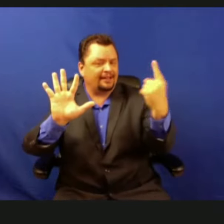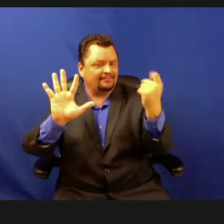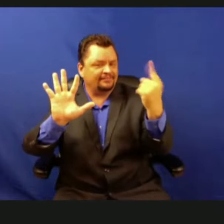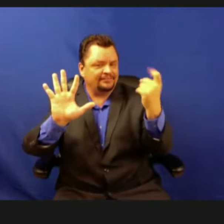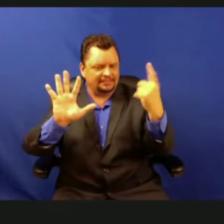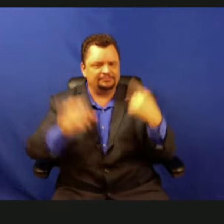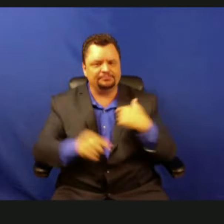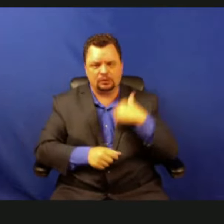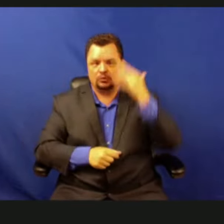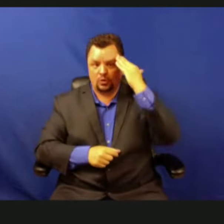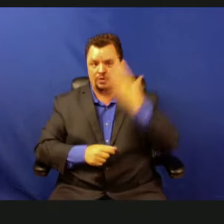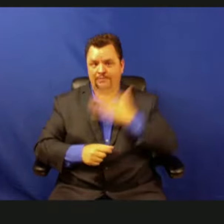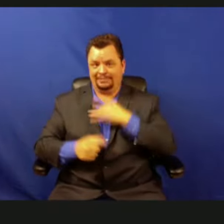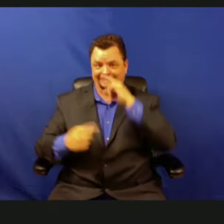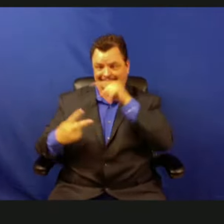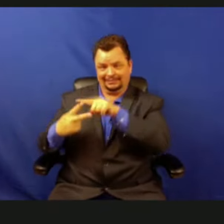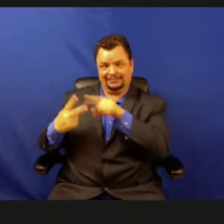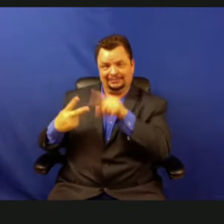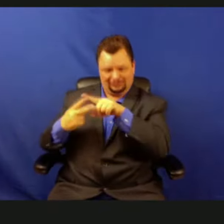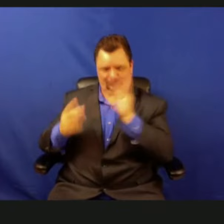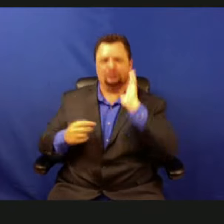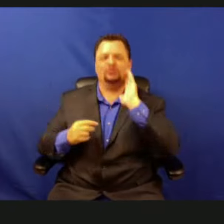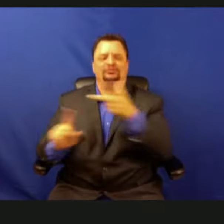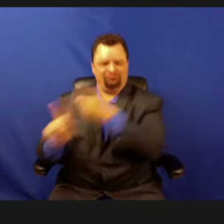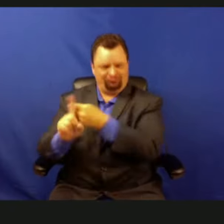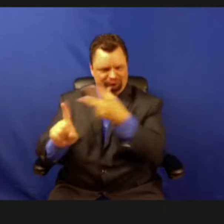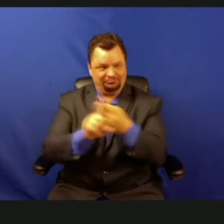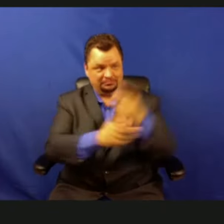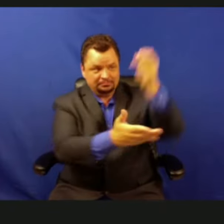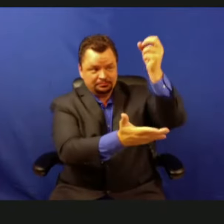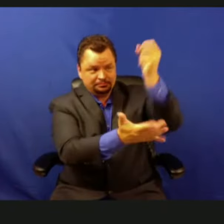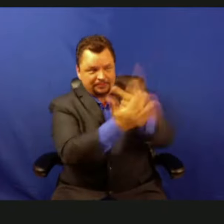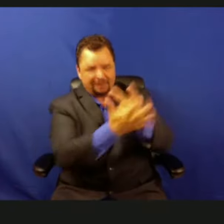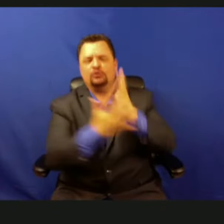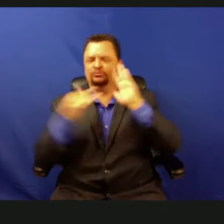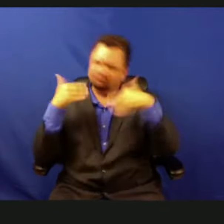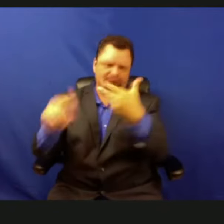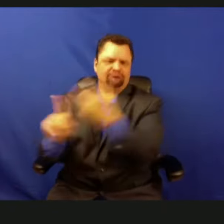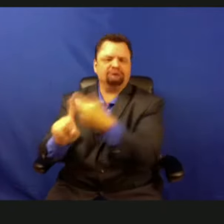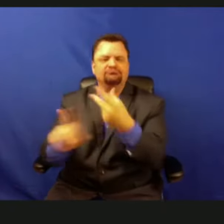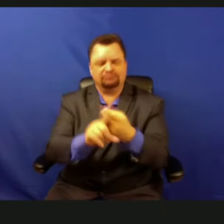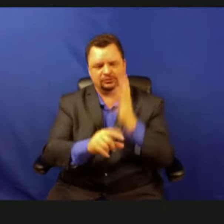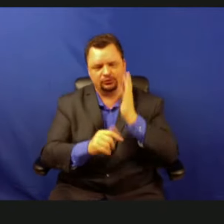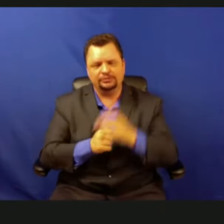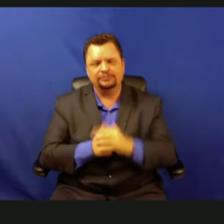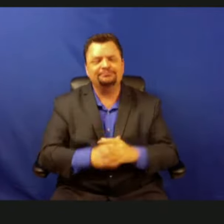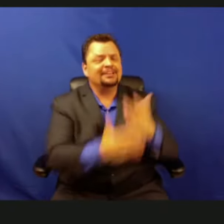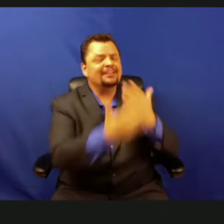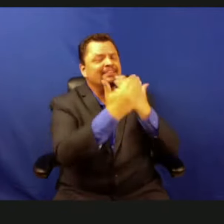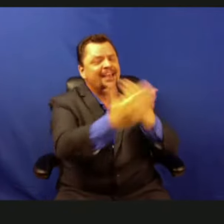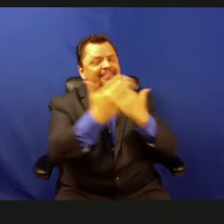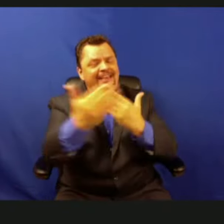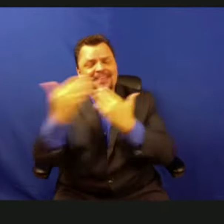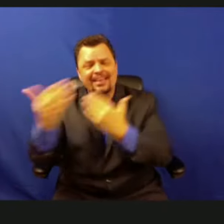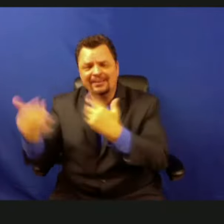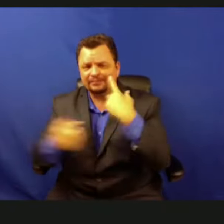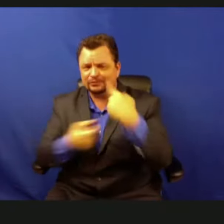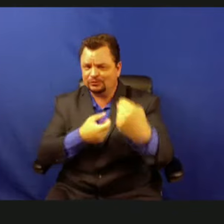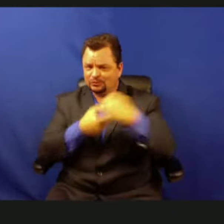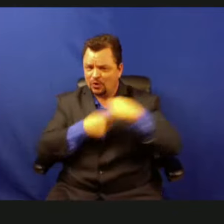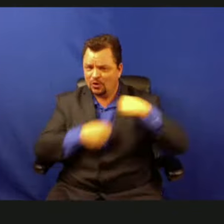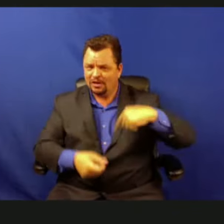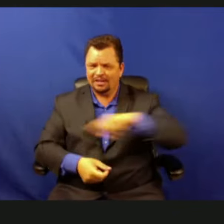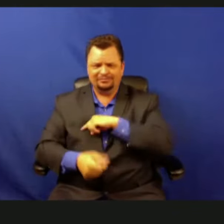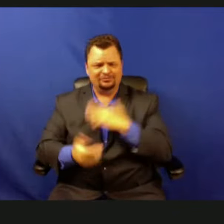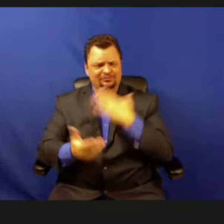us. Very good discussion about the vaccination plan today. And just to put things in perspective, there's a